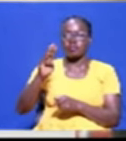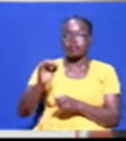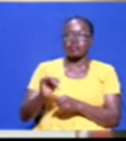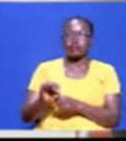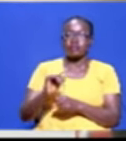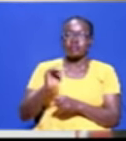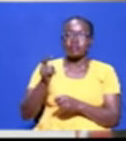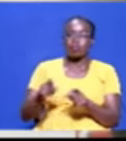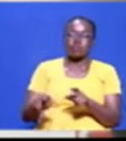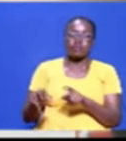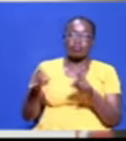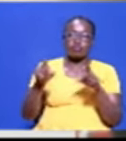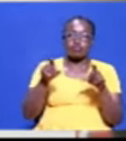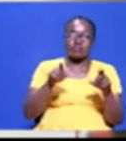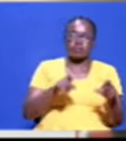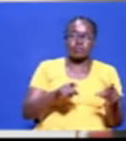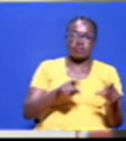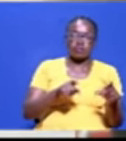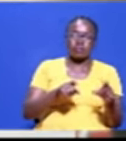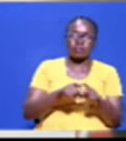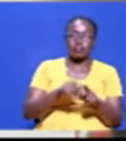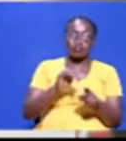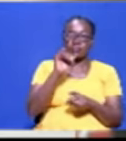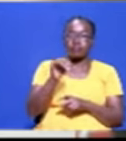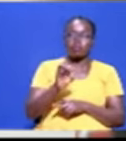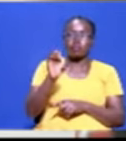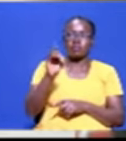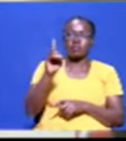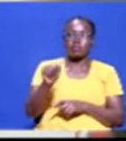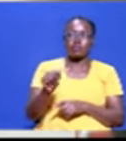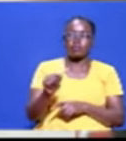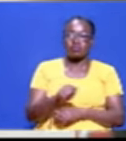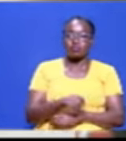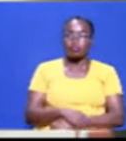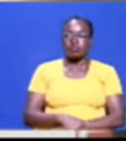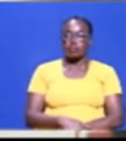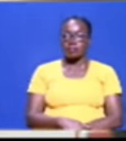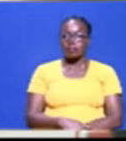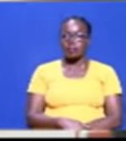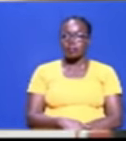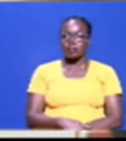transshipment cargo to the port of Jeddah. From Lamu County, I am Anne Boru.